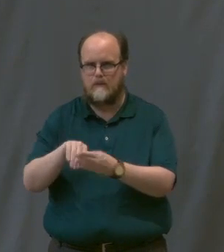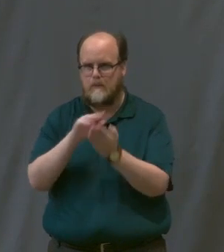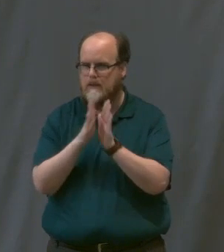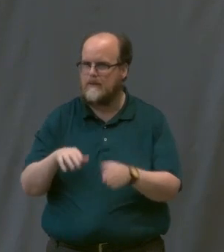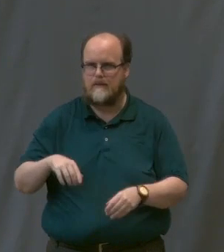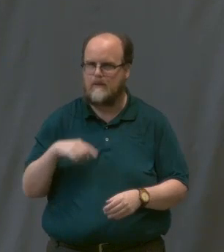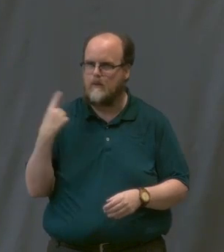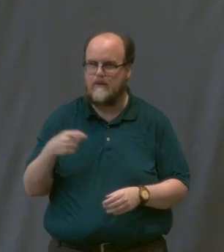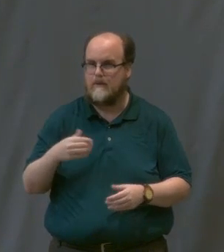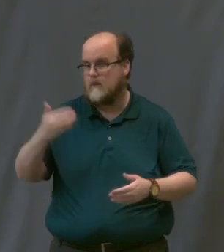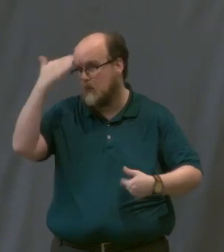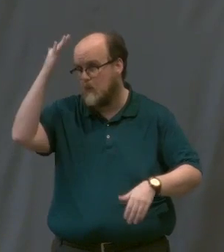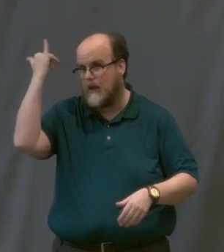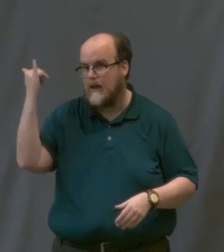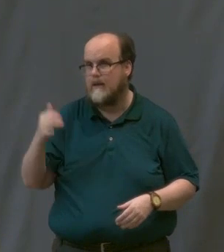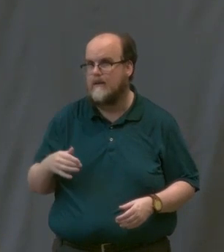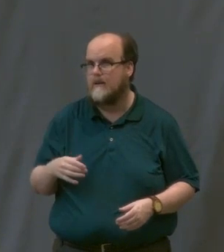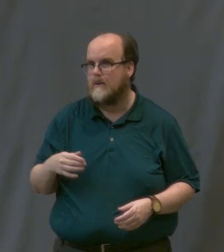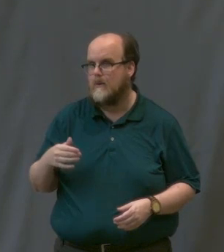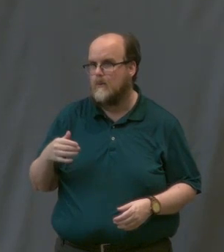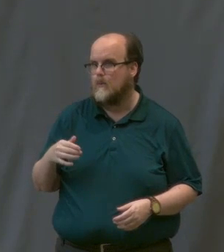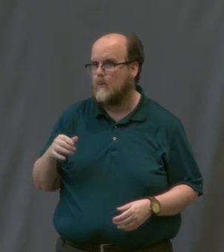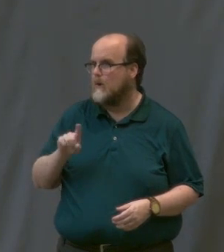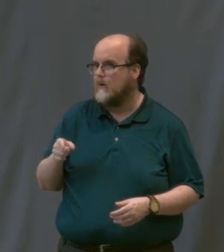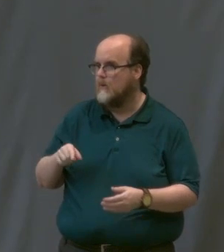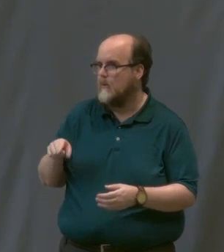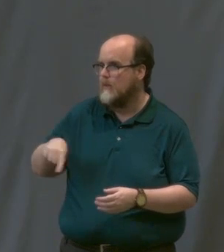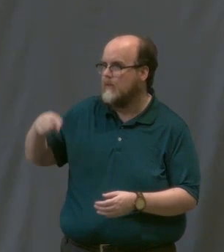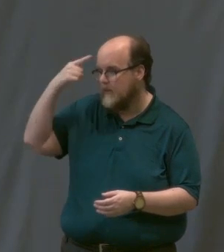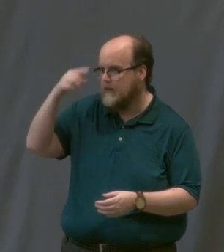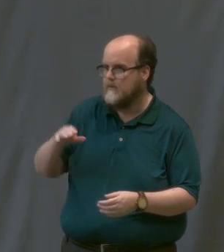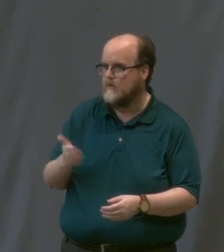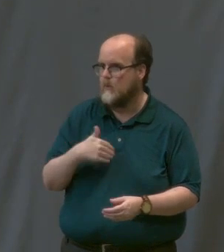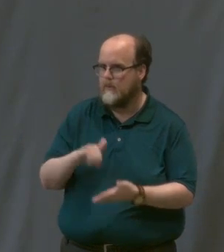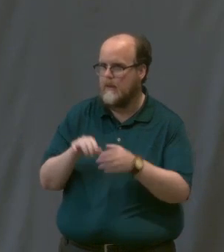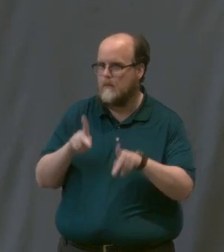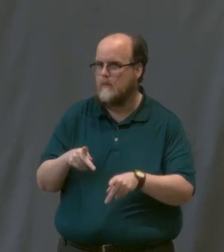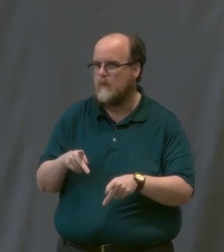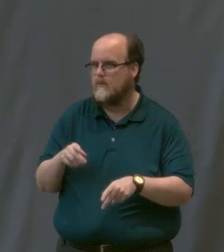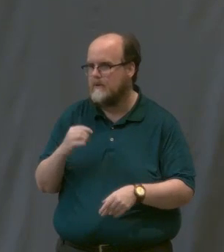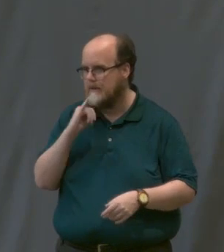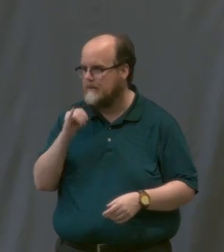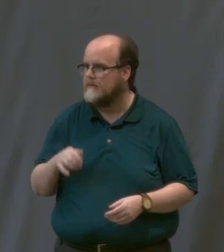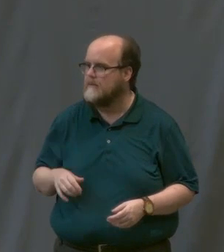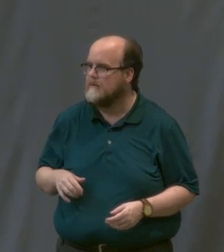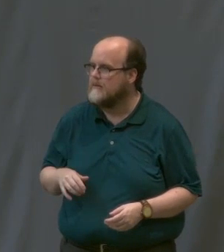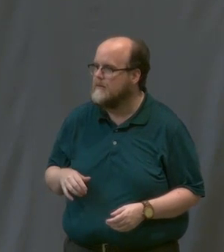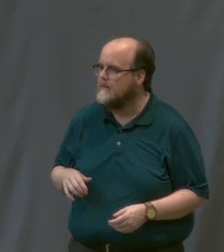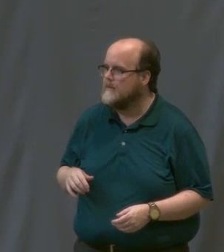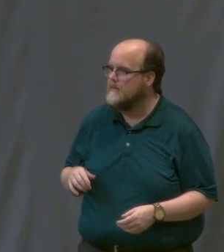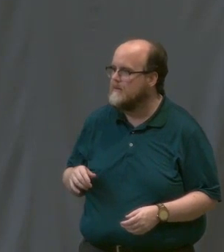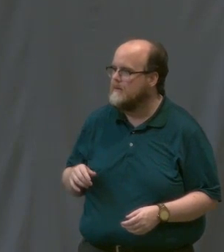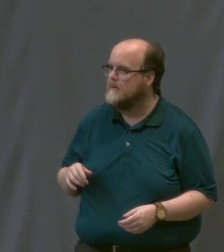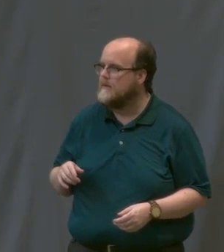why. I don't know where they think the soul of this person is in order to rest in peace. I feel like something tonight where God